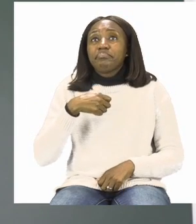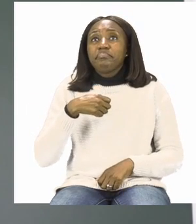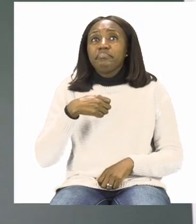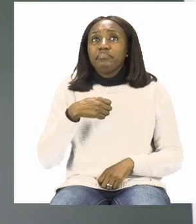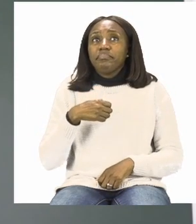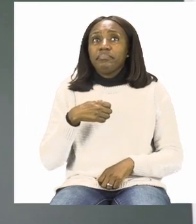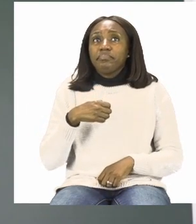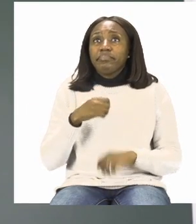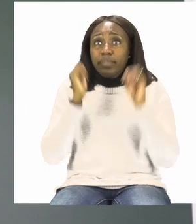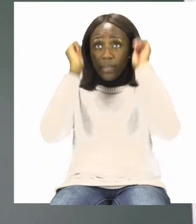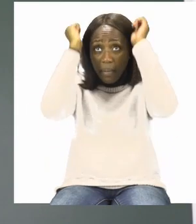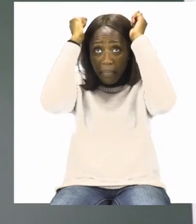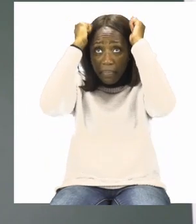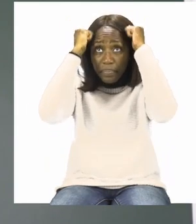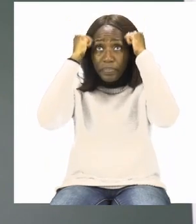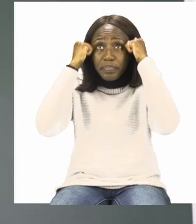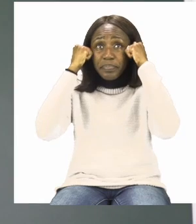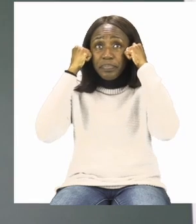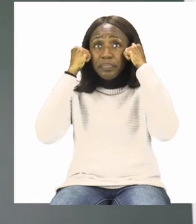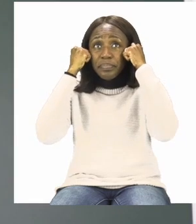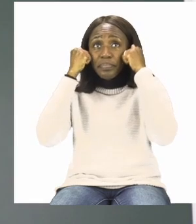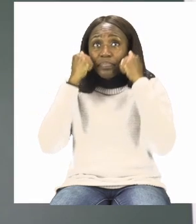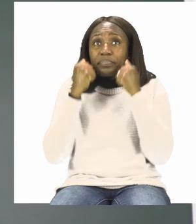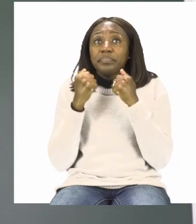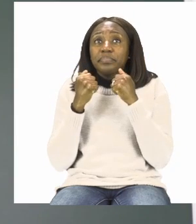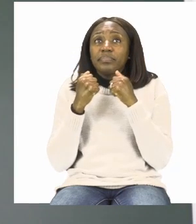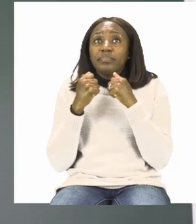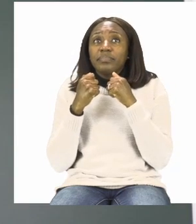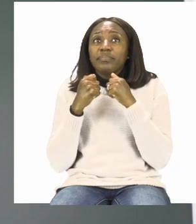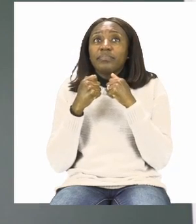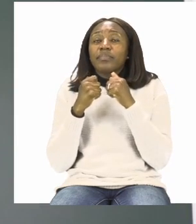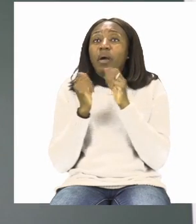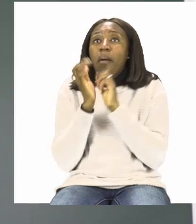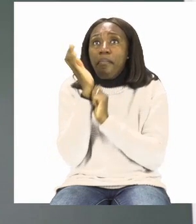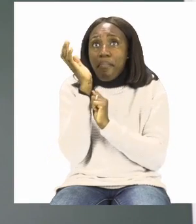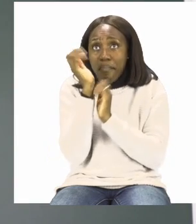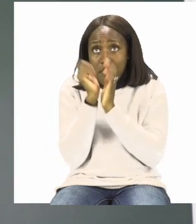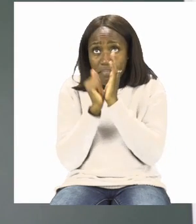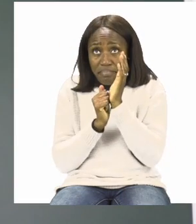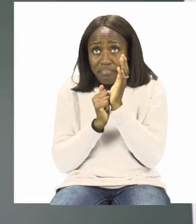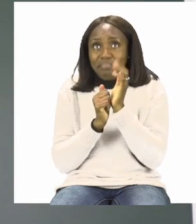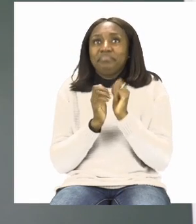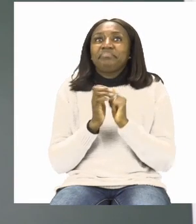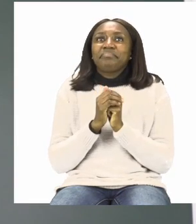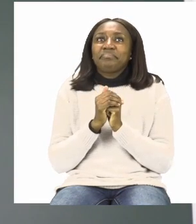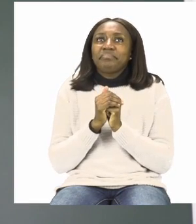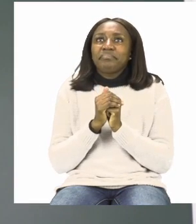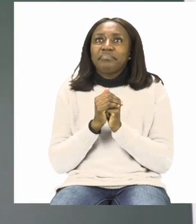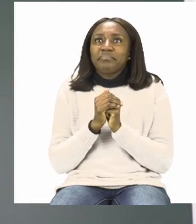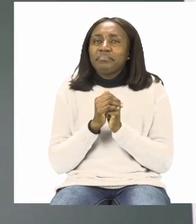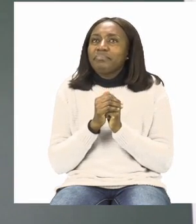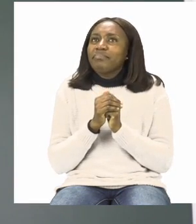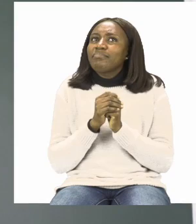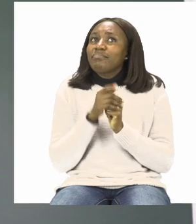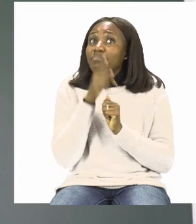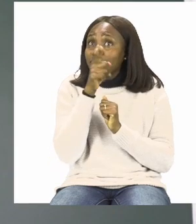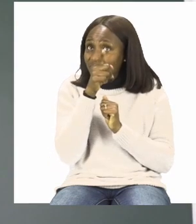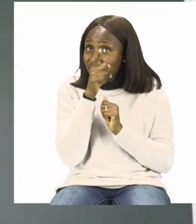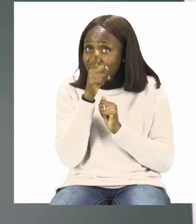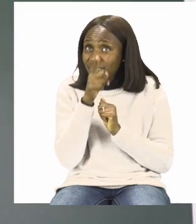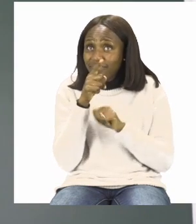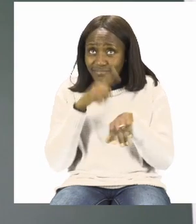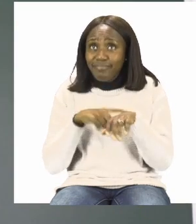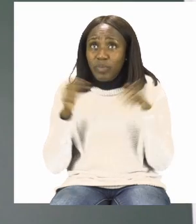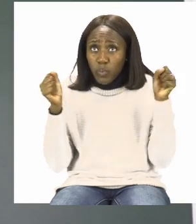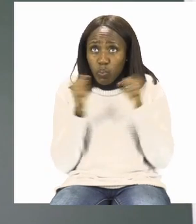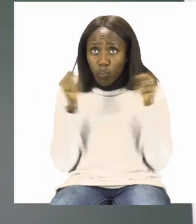a beanie and we have some gloves. So this is what you are going to put on when